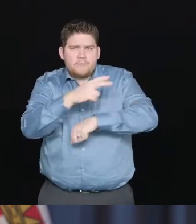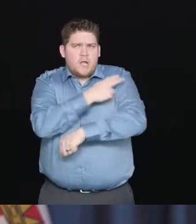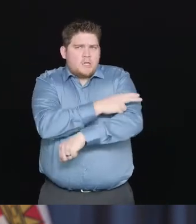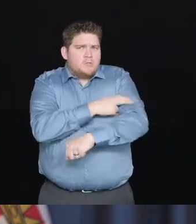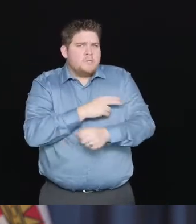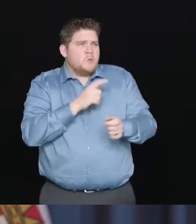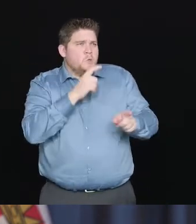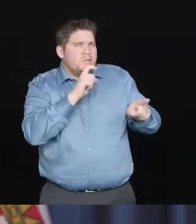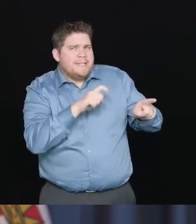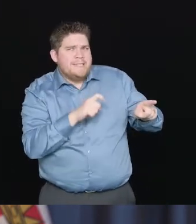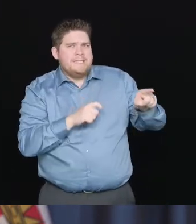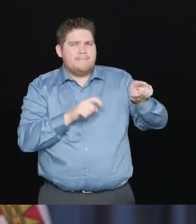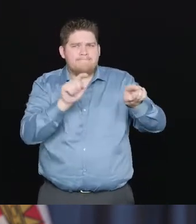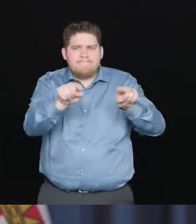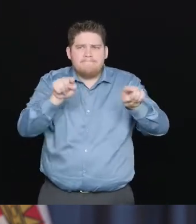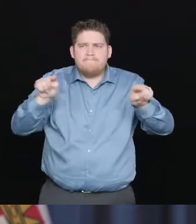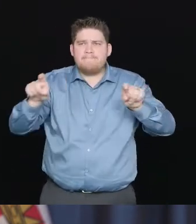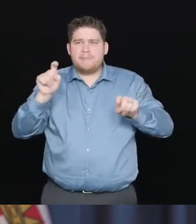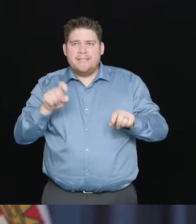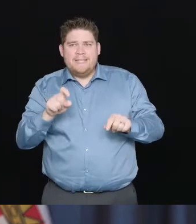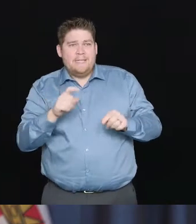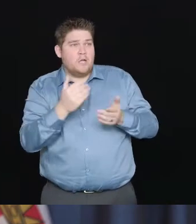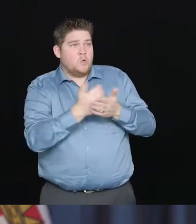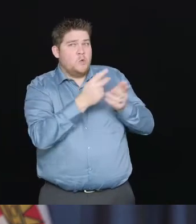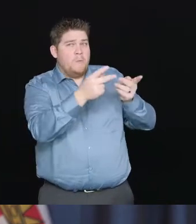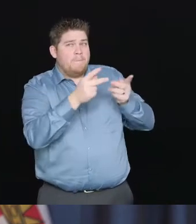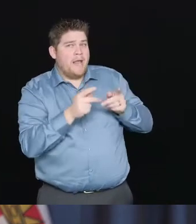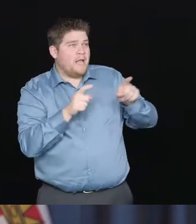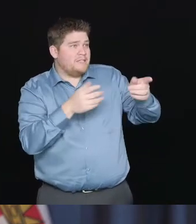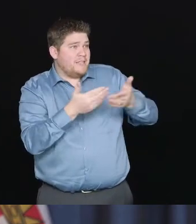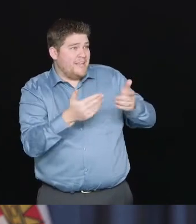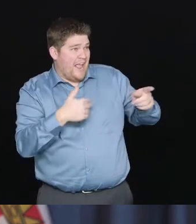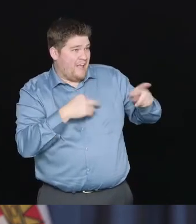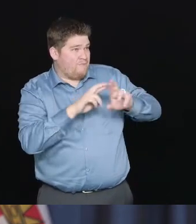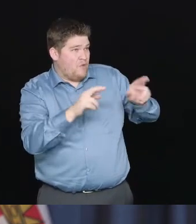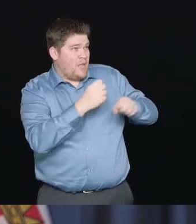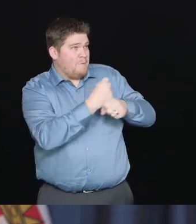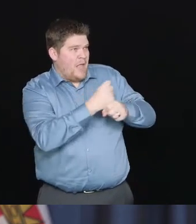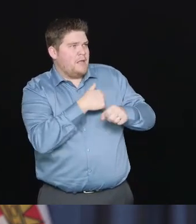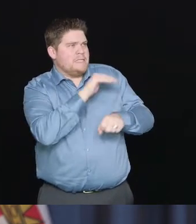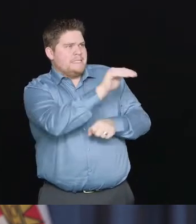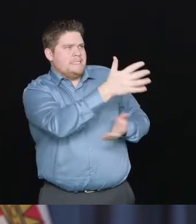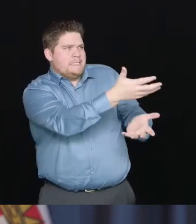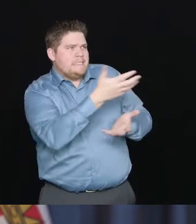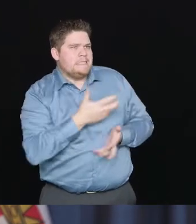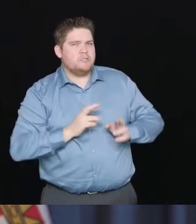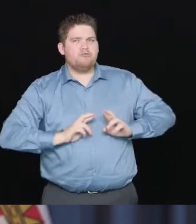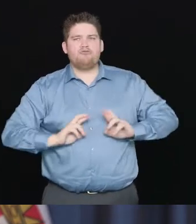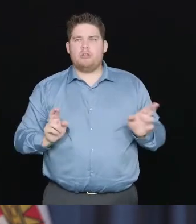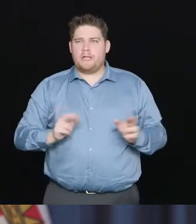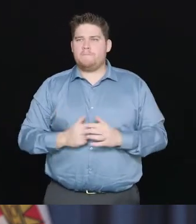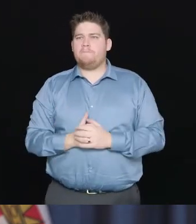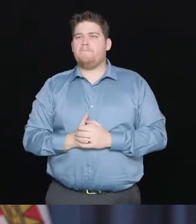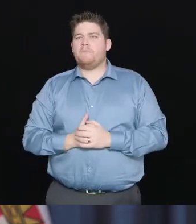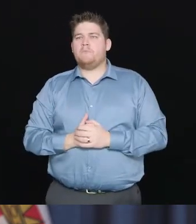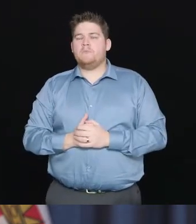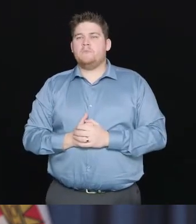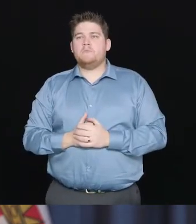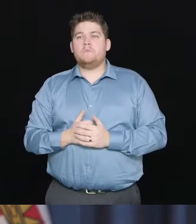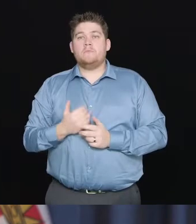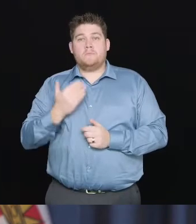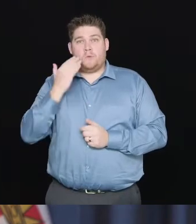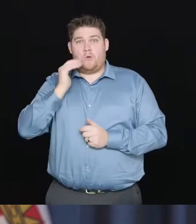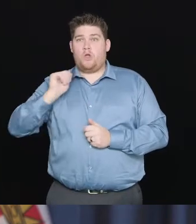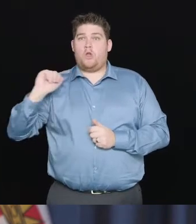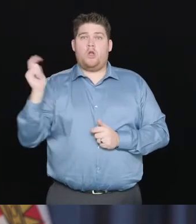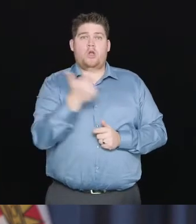is, I'm sure, a situation of concern to all healthcare workers, and we want them to know that we're thinking of them and supporting